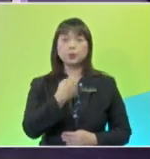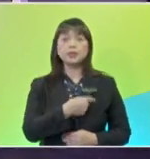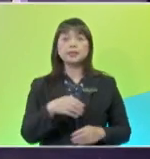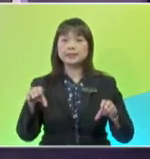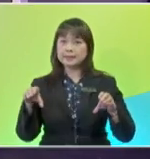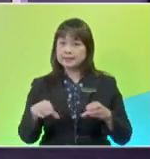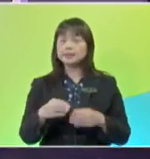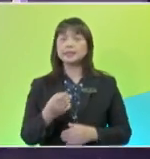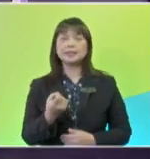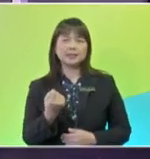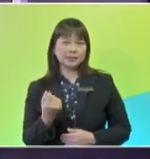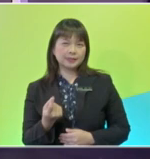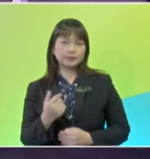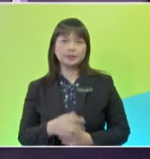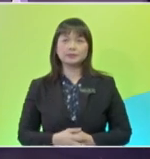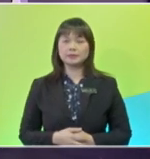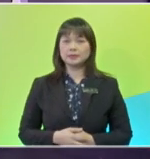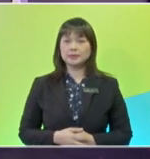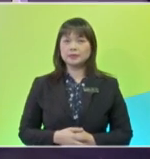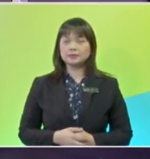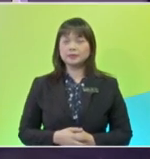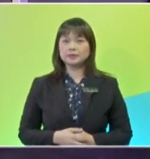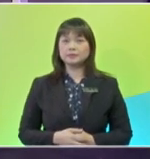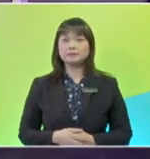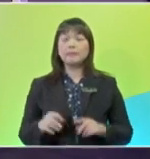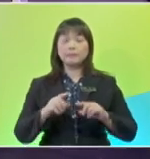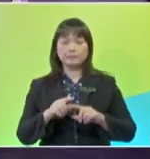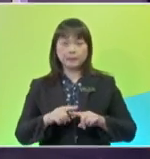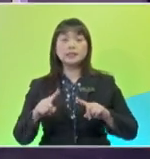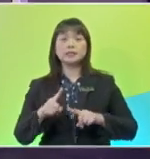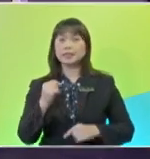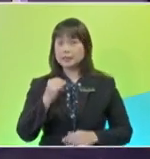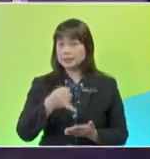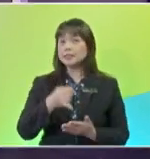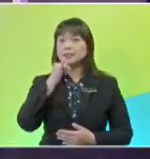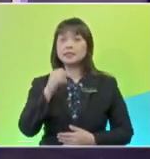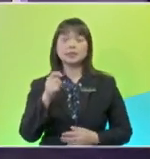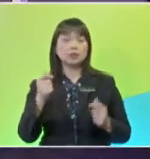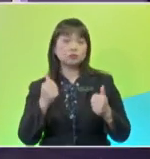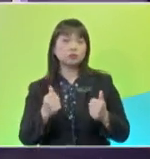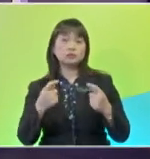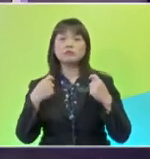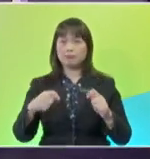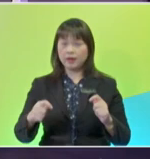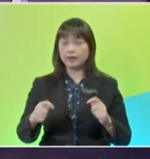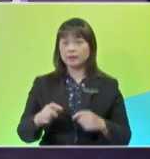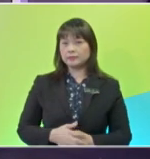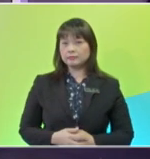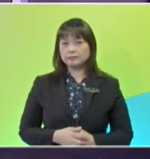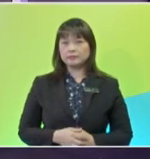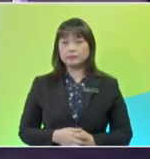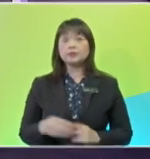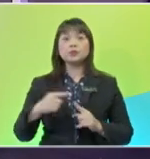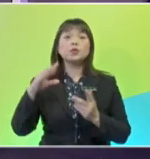and there. Yeah, I but know. But still a good try. It's a good try. Because it's been many years since I learned the phases of moon. So to learn